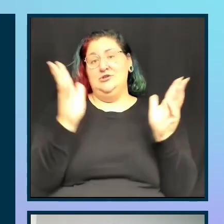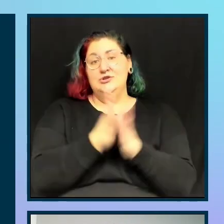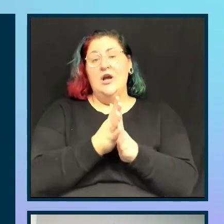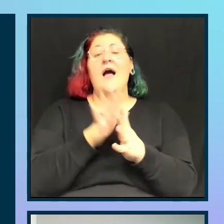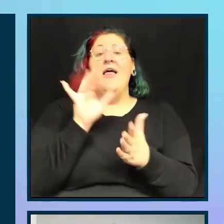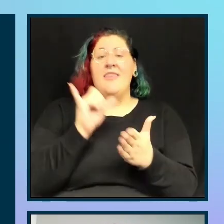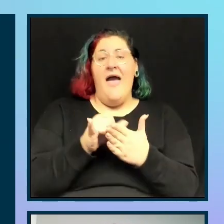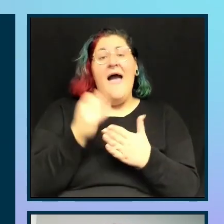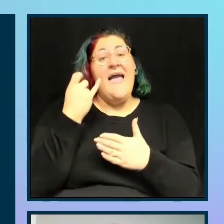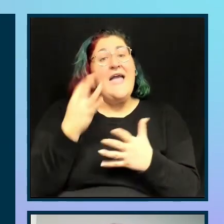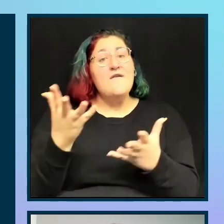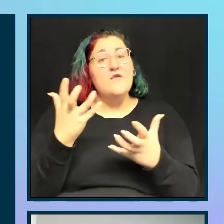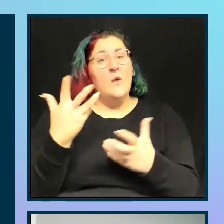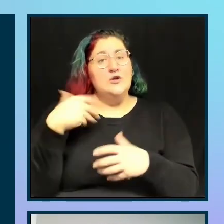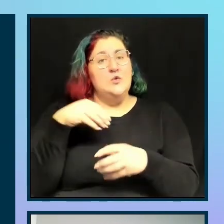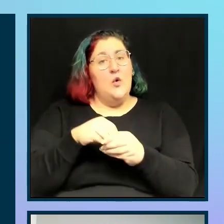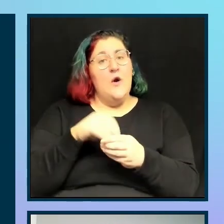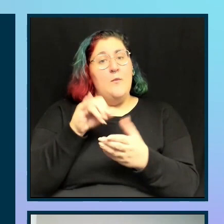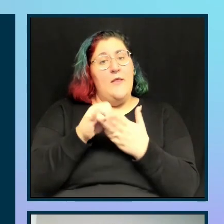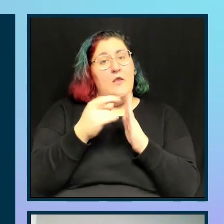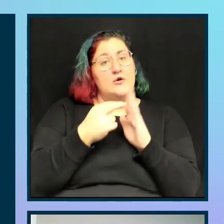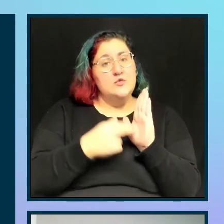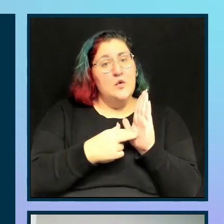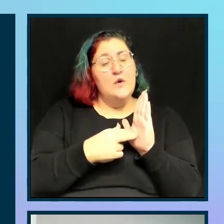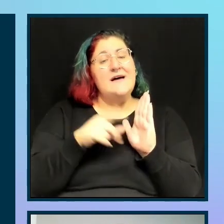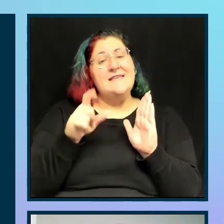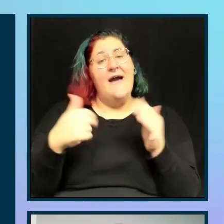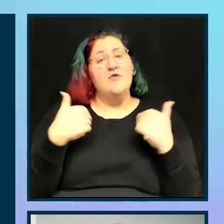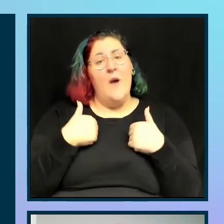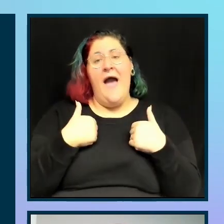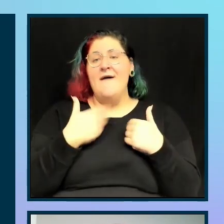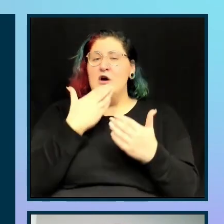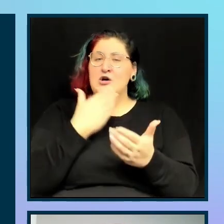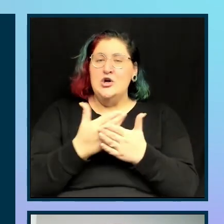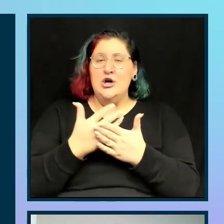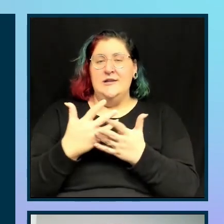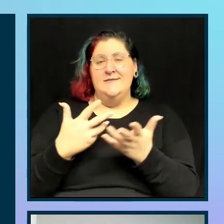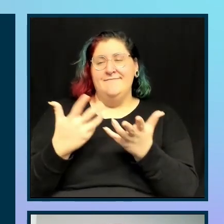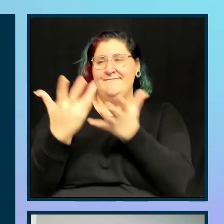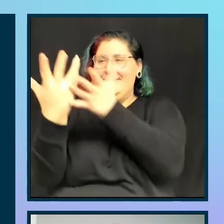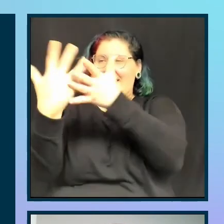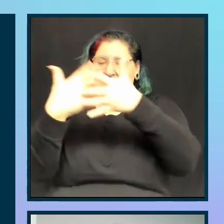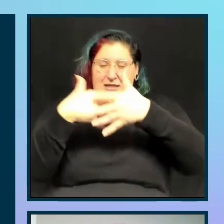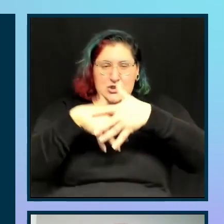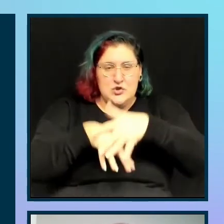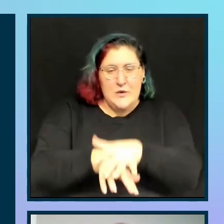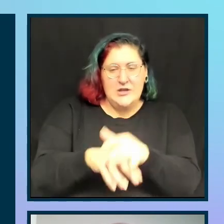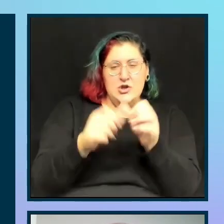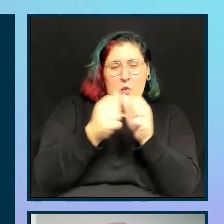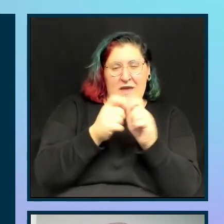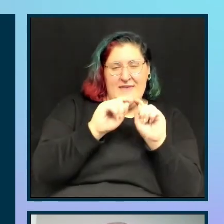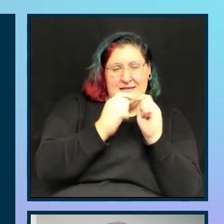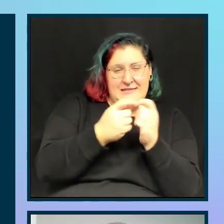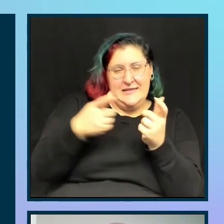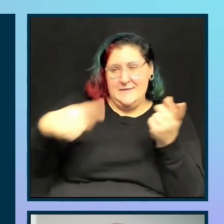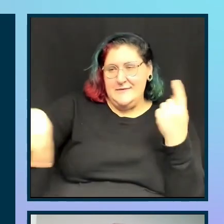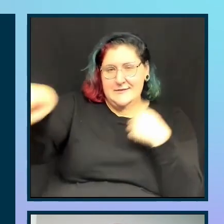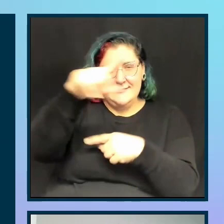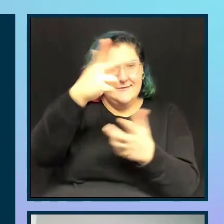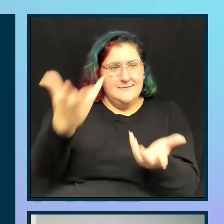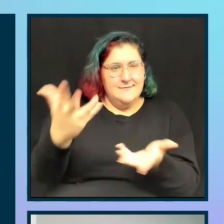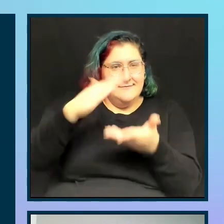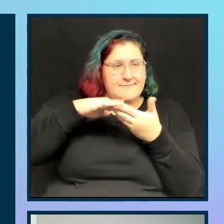principles that you have tight integration between the different teams that are going to be executing them. That means